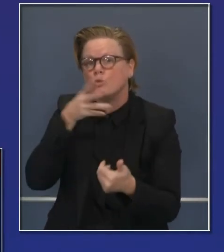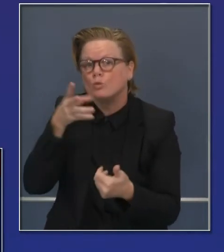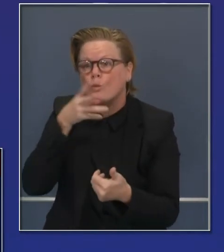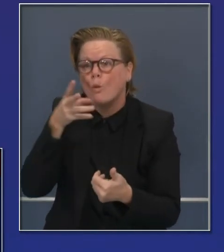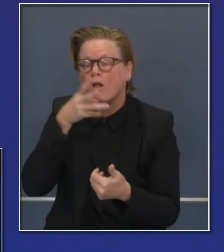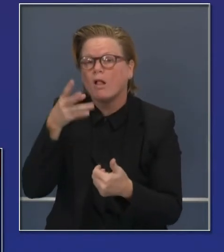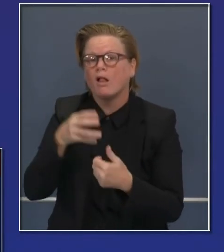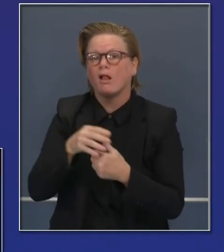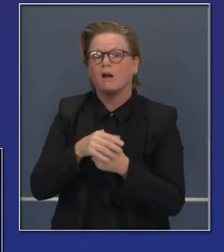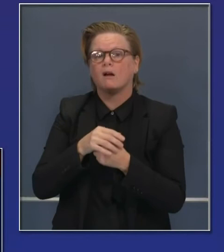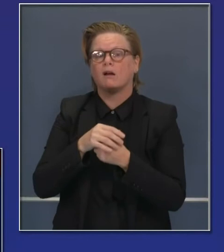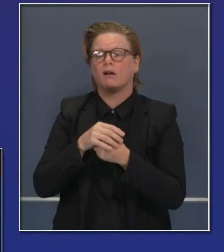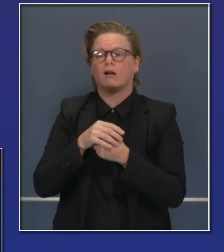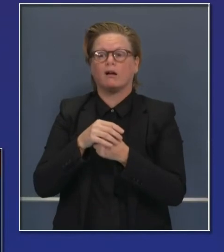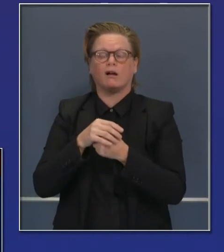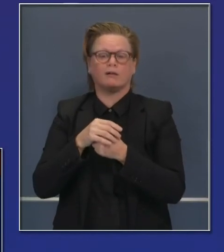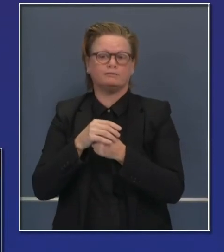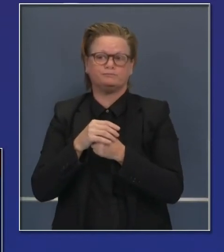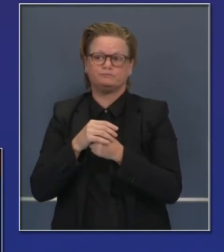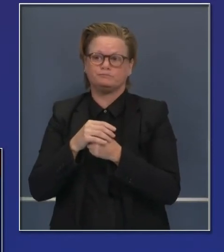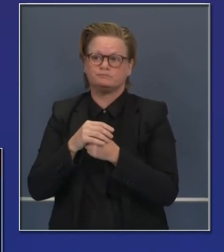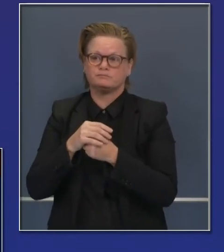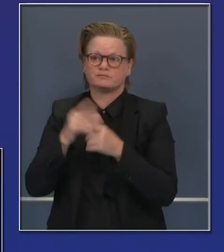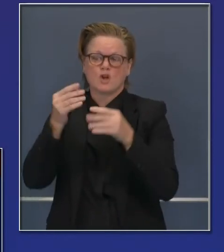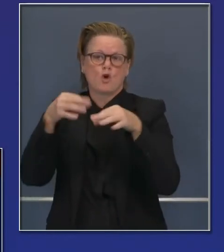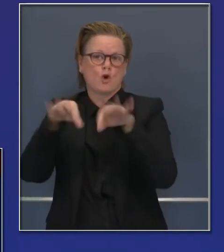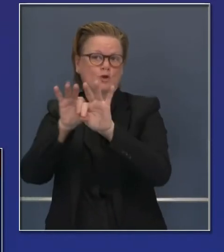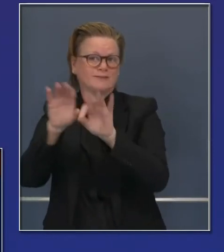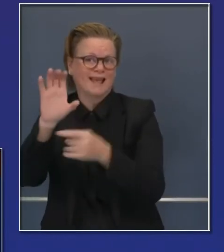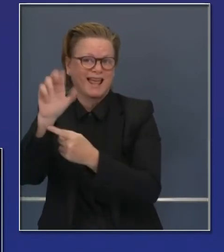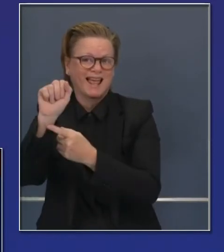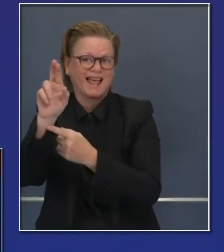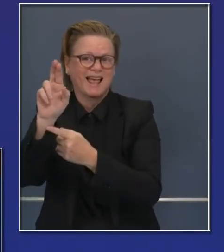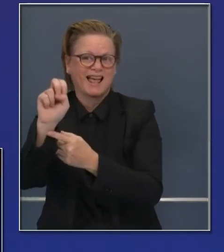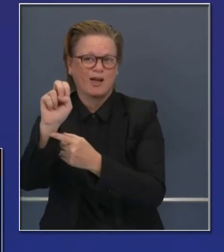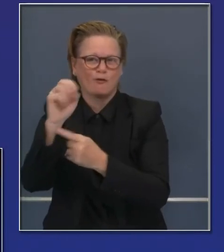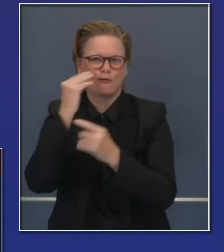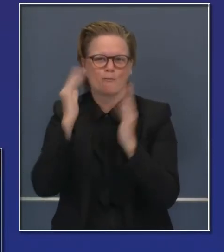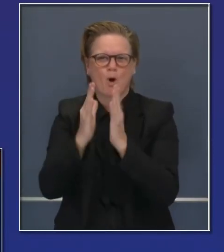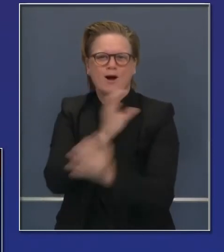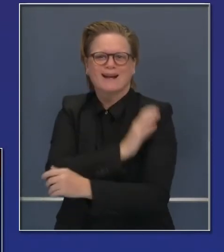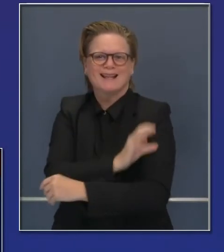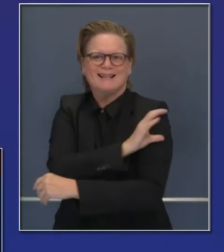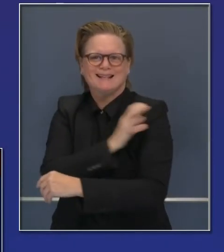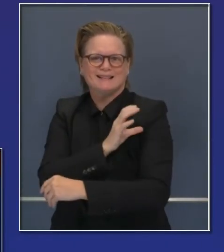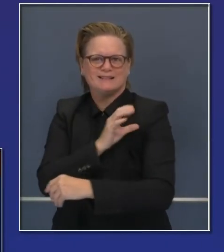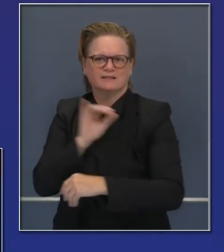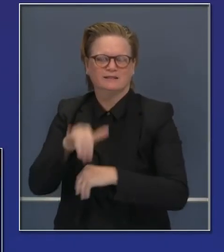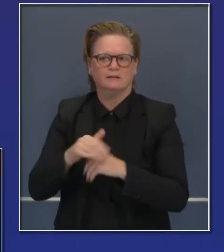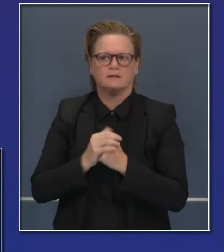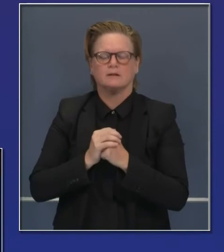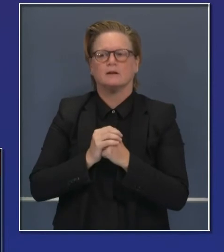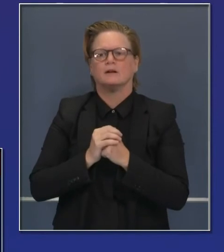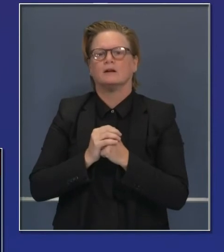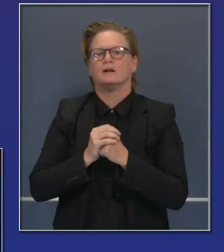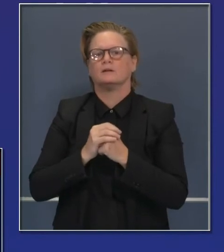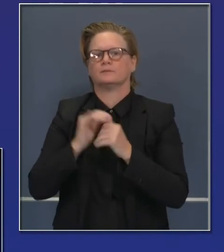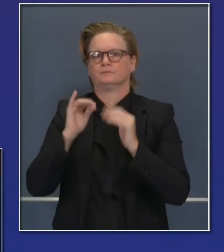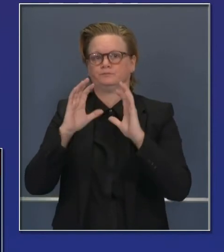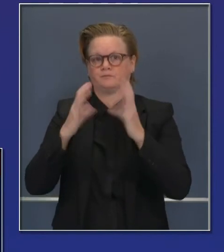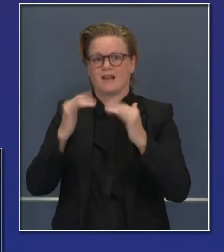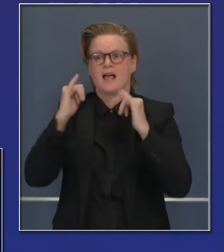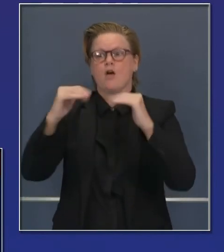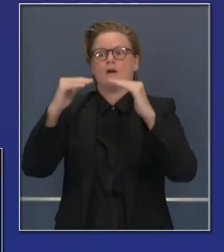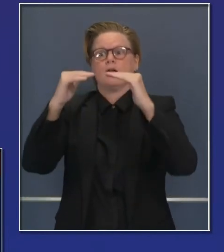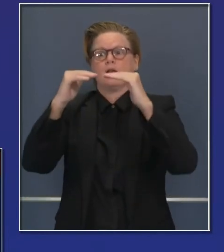Tier 3, the 3 tiers in our Plan 1A. I know this could be confusing, but again, all this is